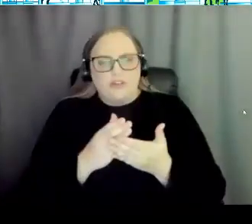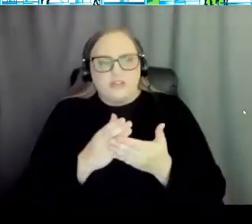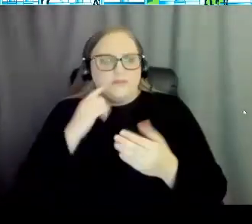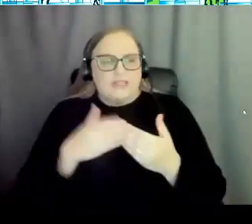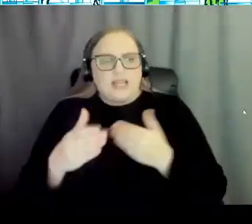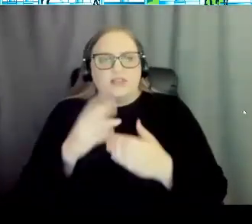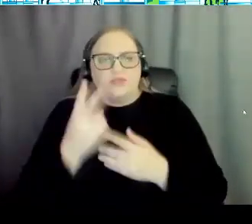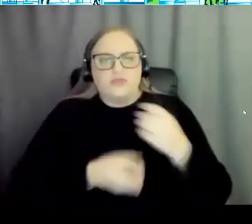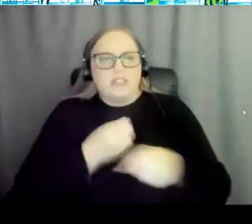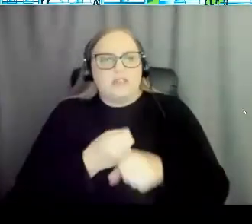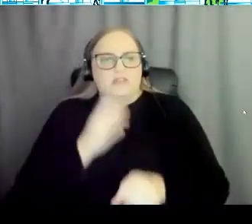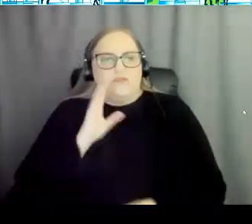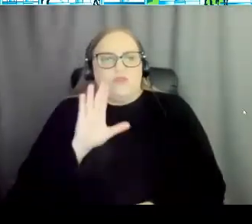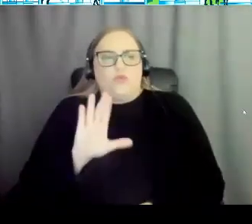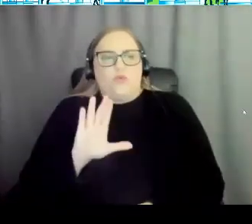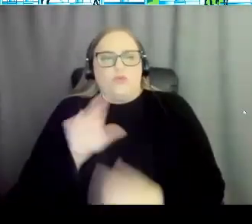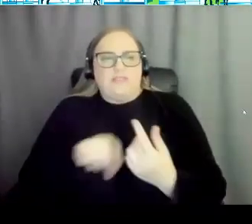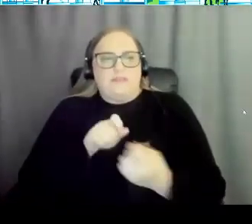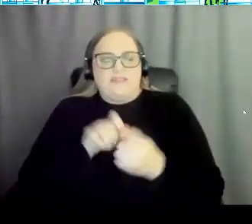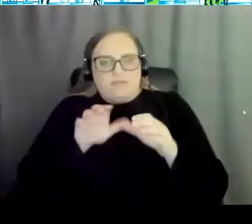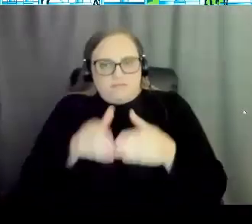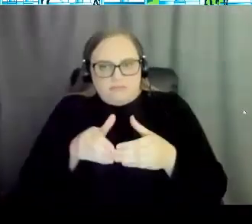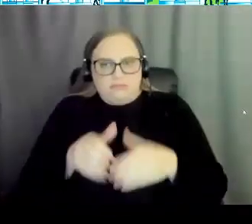your consortium in particular, Tom?